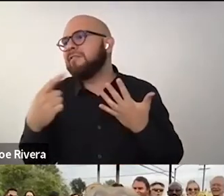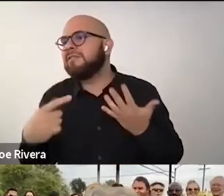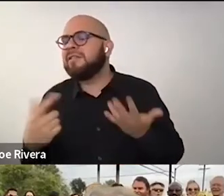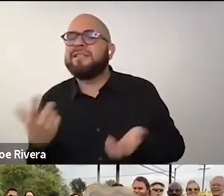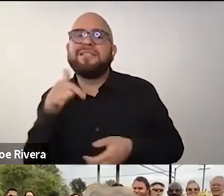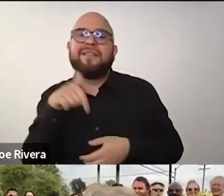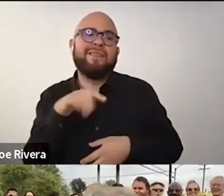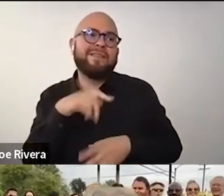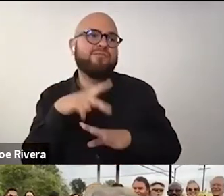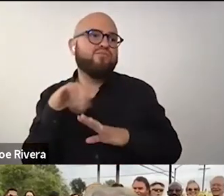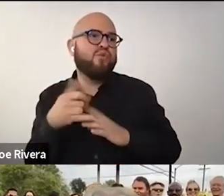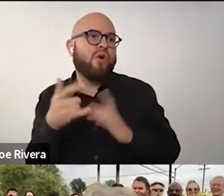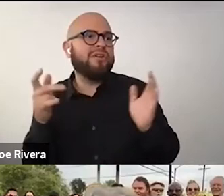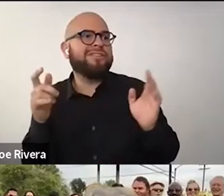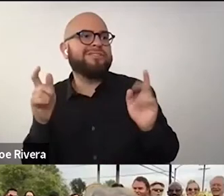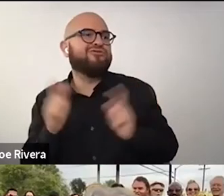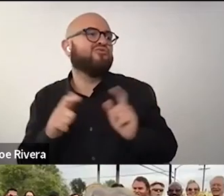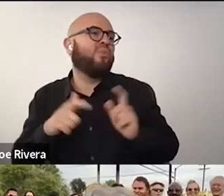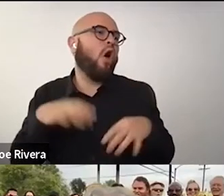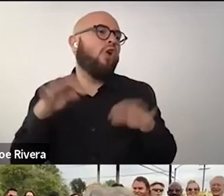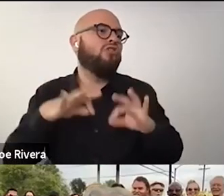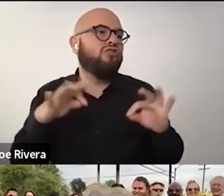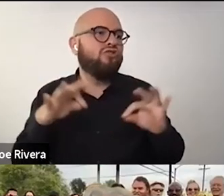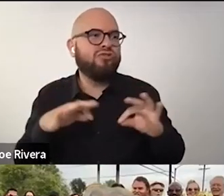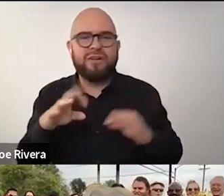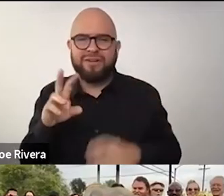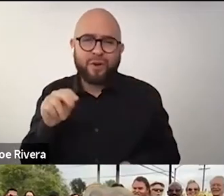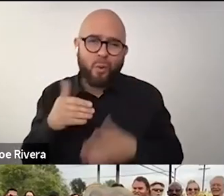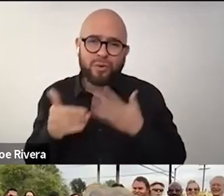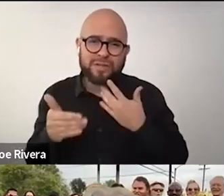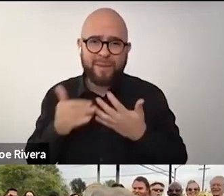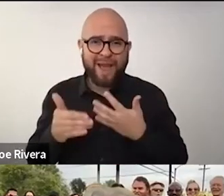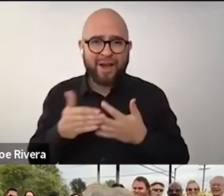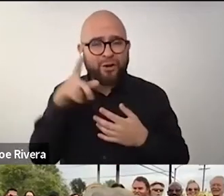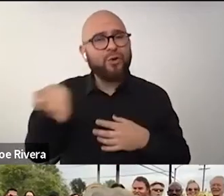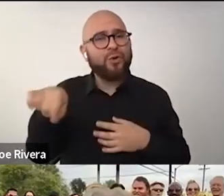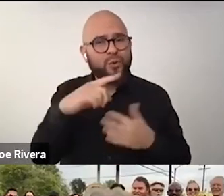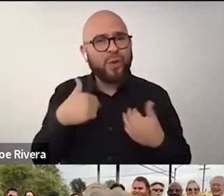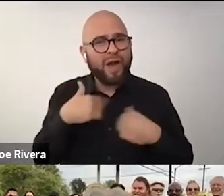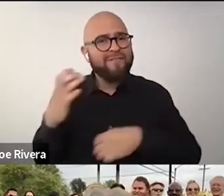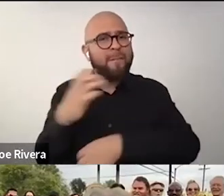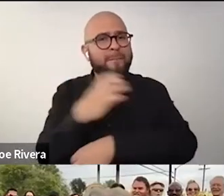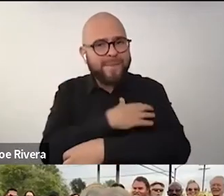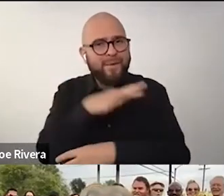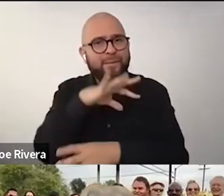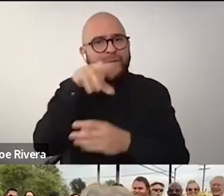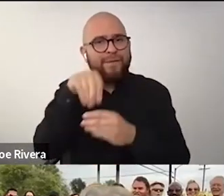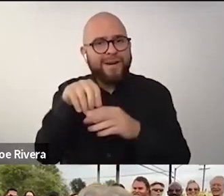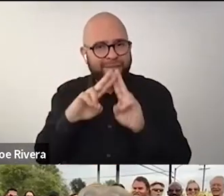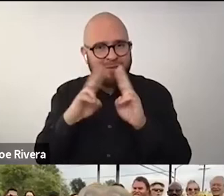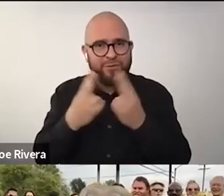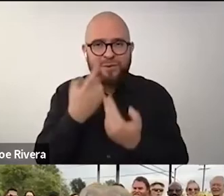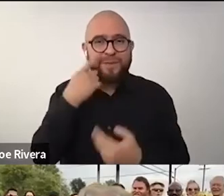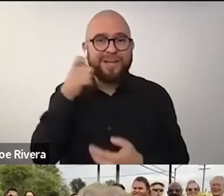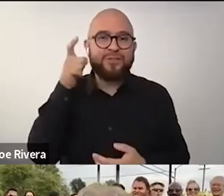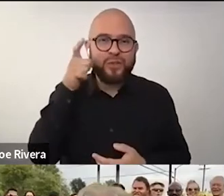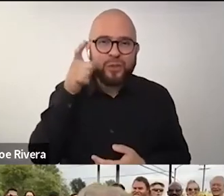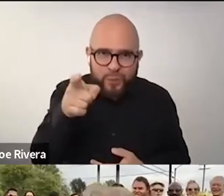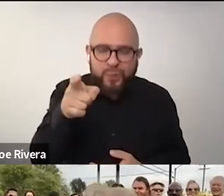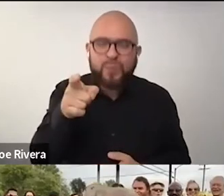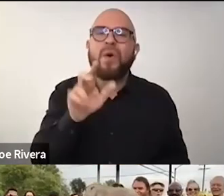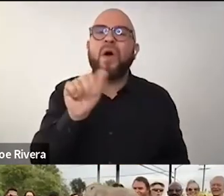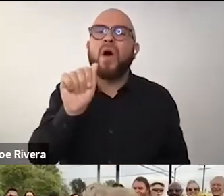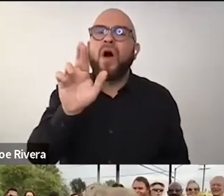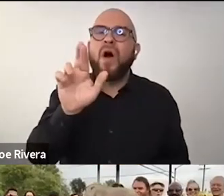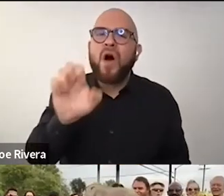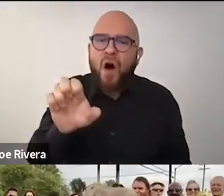matter. Know that you have power in the union because you are the union. Yeah.